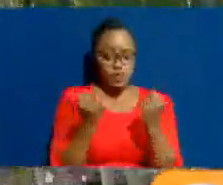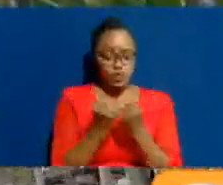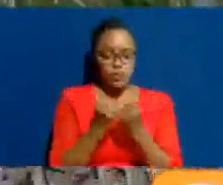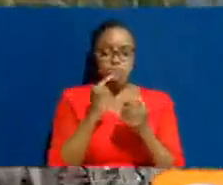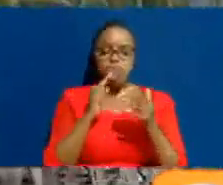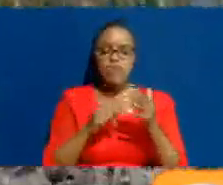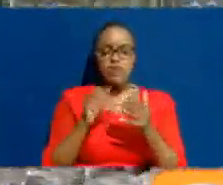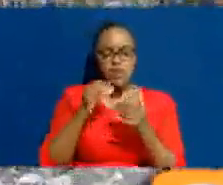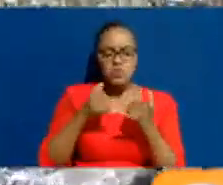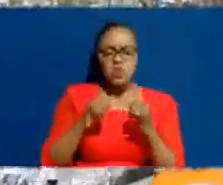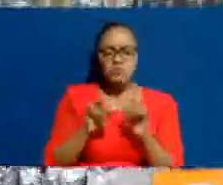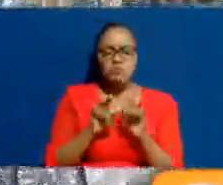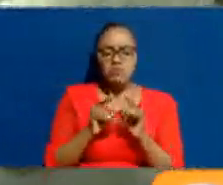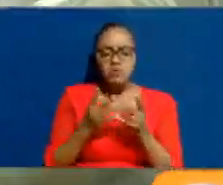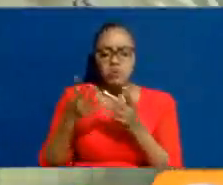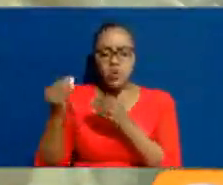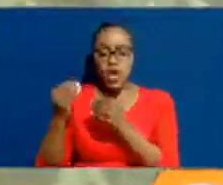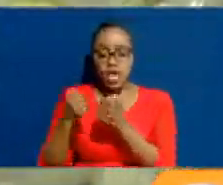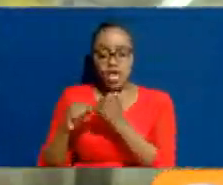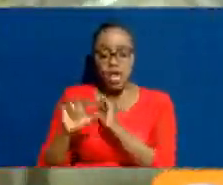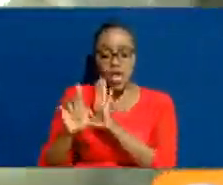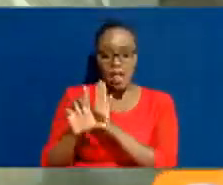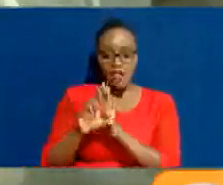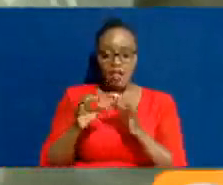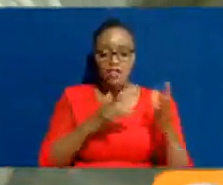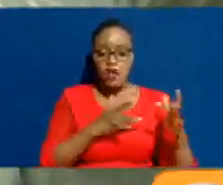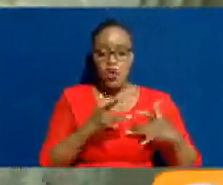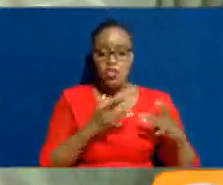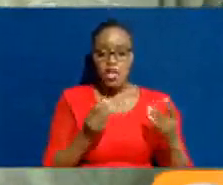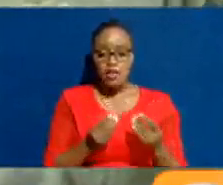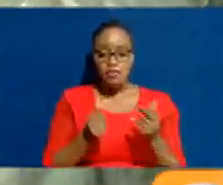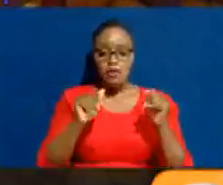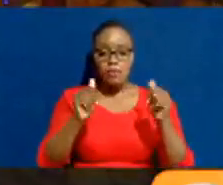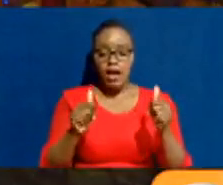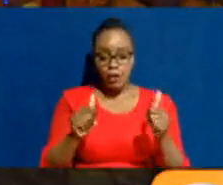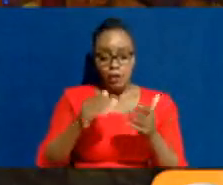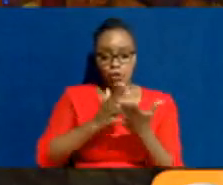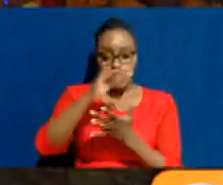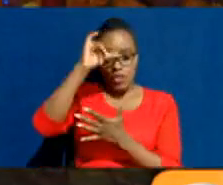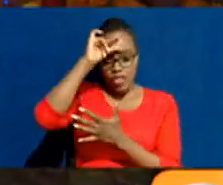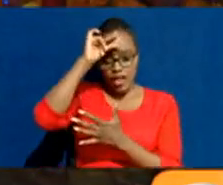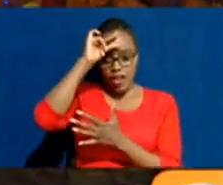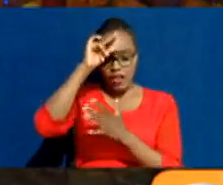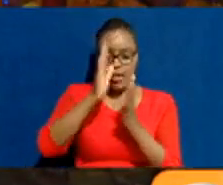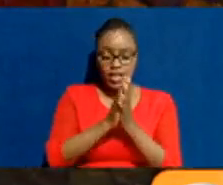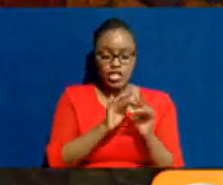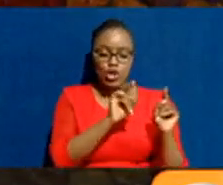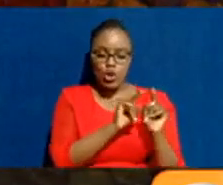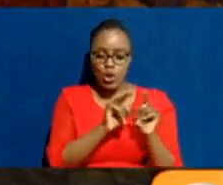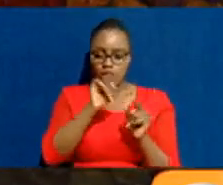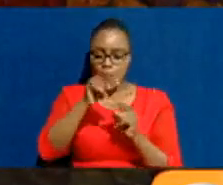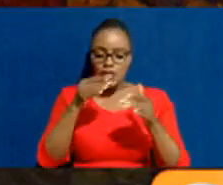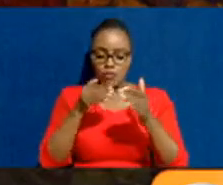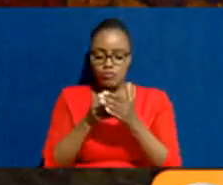they will consider taking legal action if their concerns are not addressed by the government want the ban be